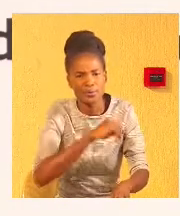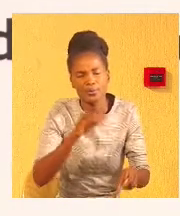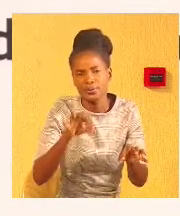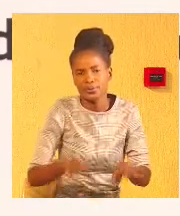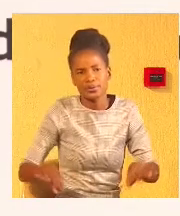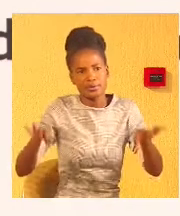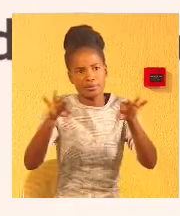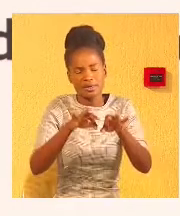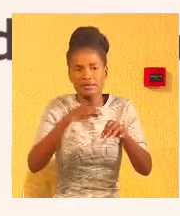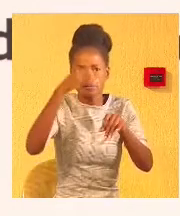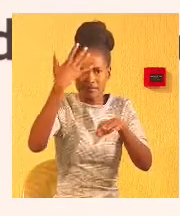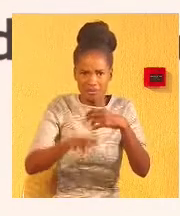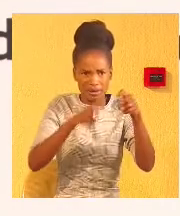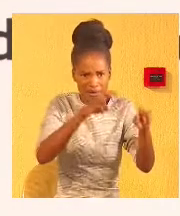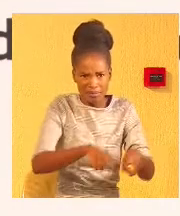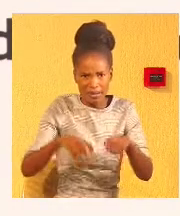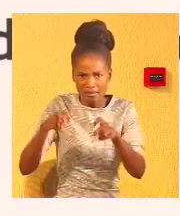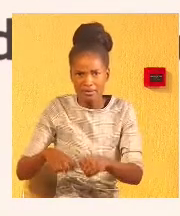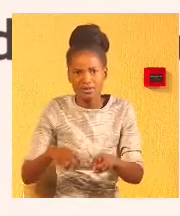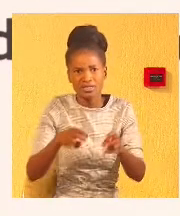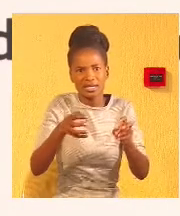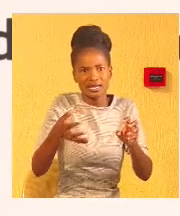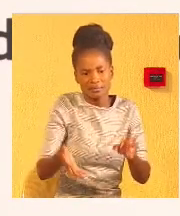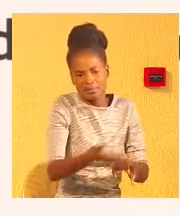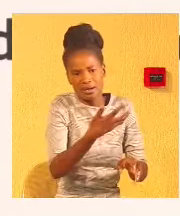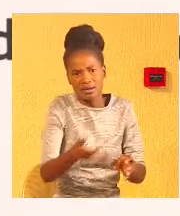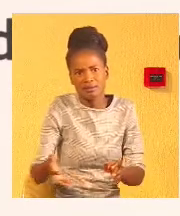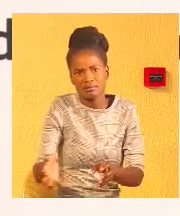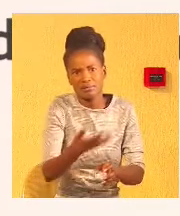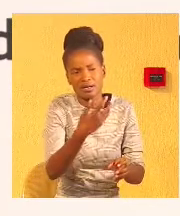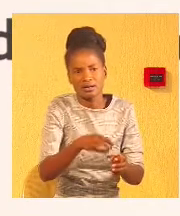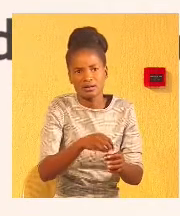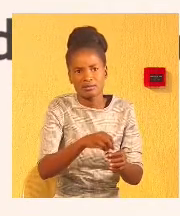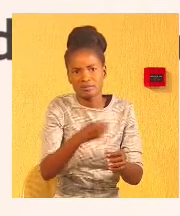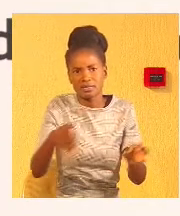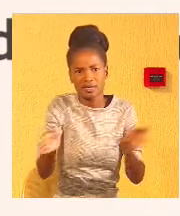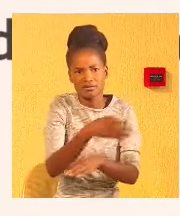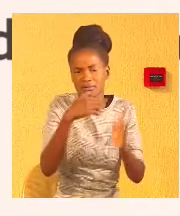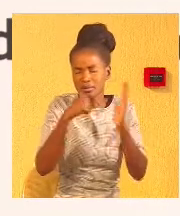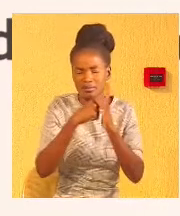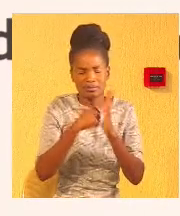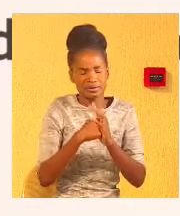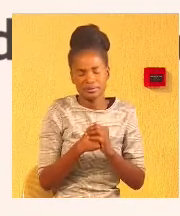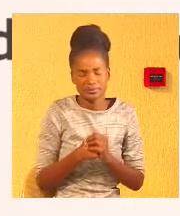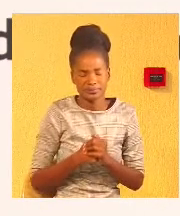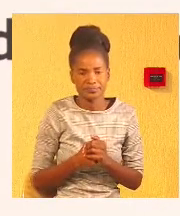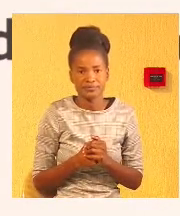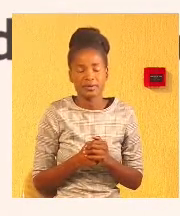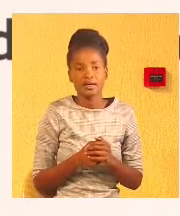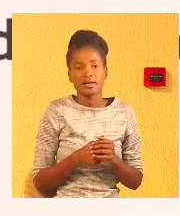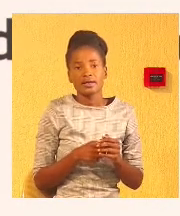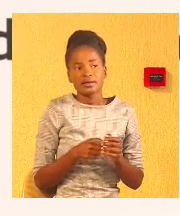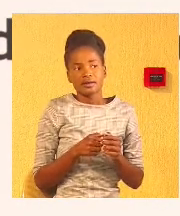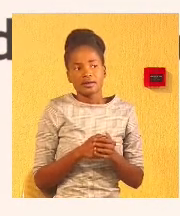weed in time for him or her to get a proper crop. That's number one. On